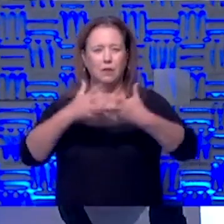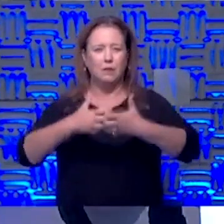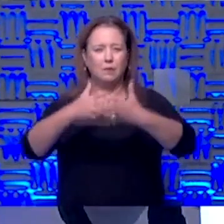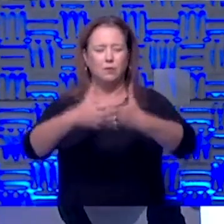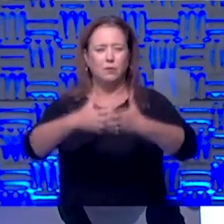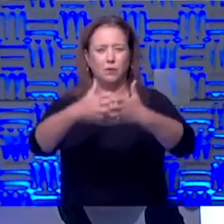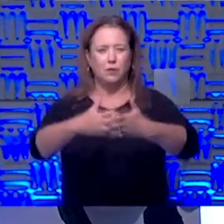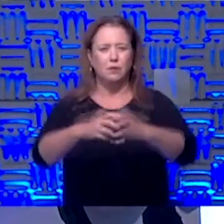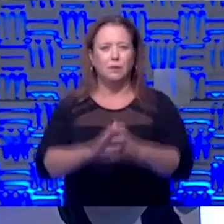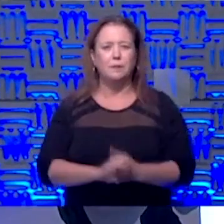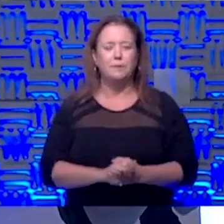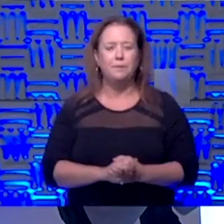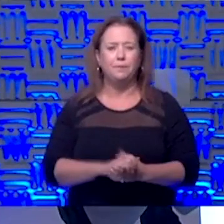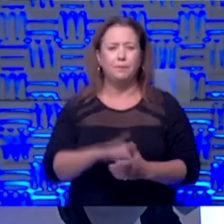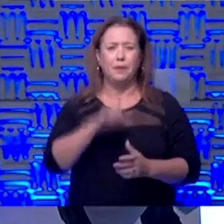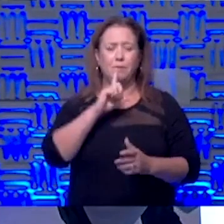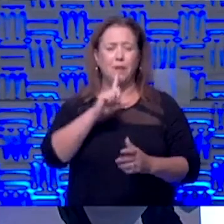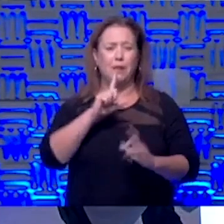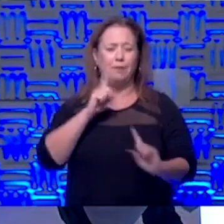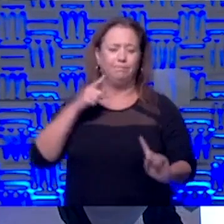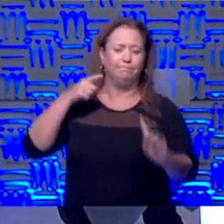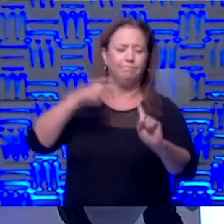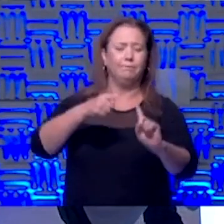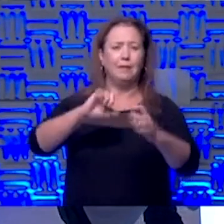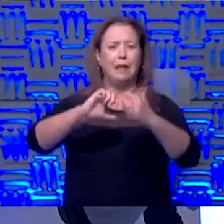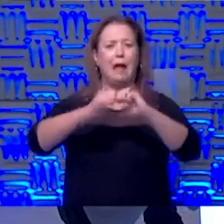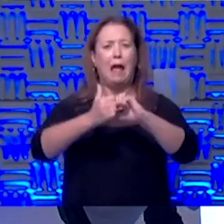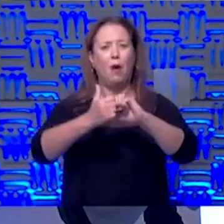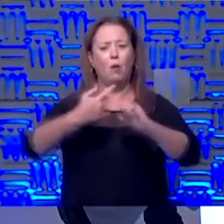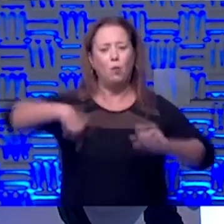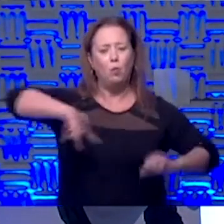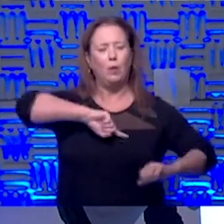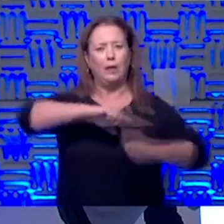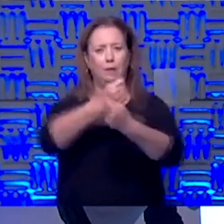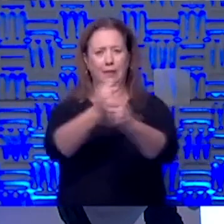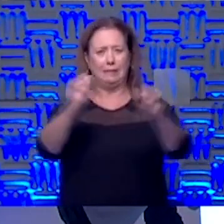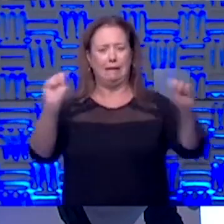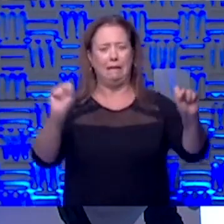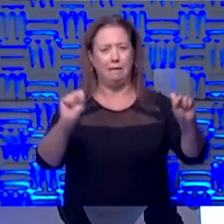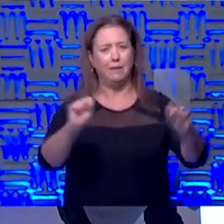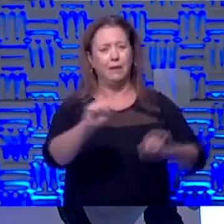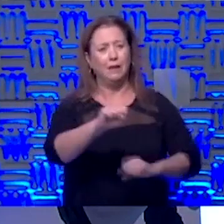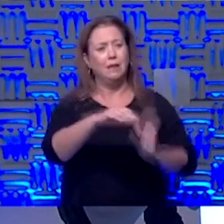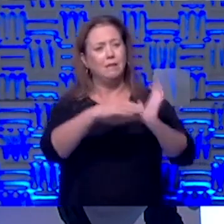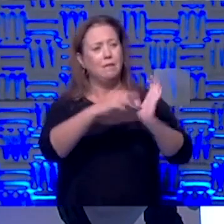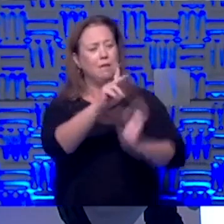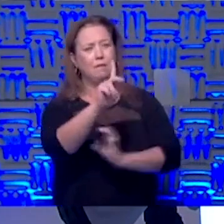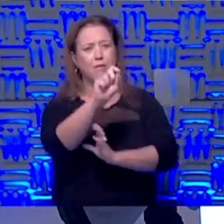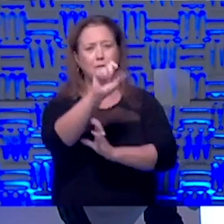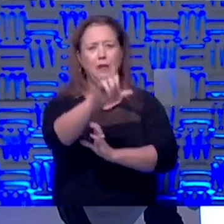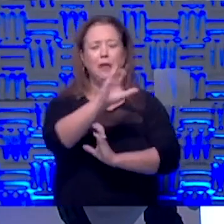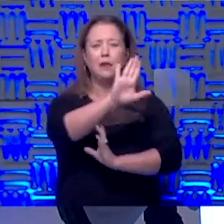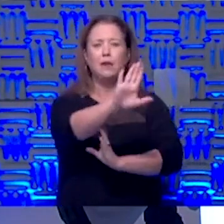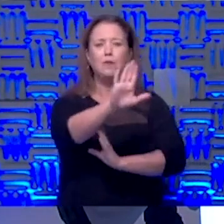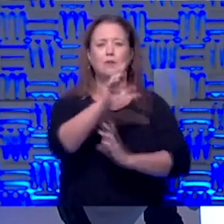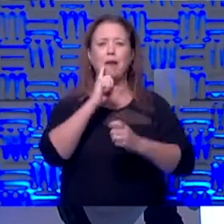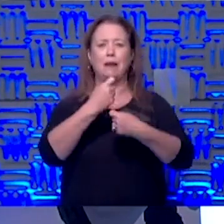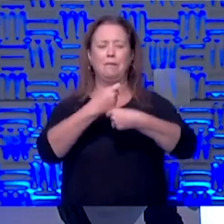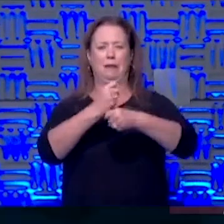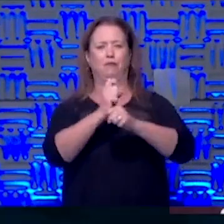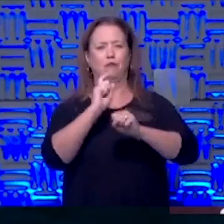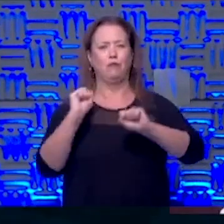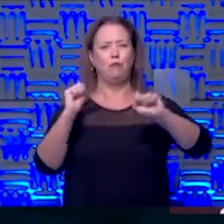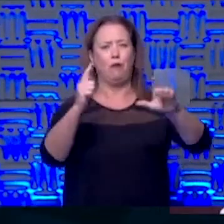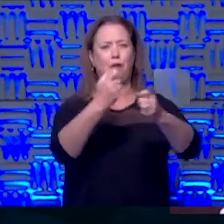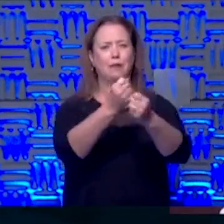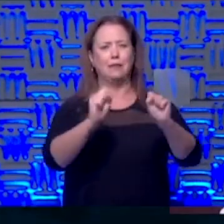it's all about how to stay safe. And Vince Key, you're working so hard in baseball to keep people safe and trying to keep the Royals safe. How's it going